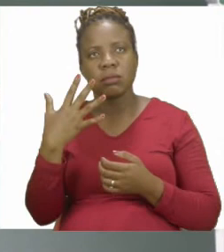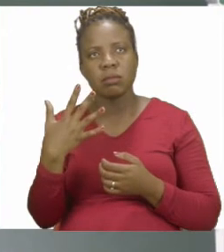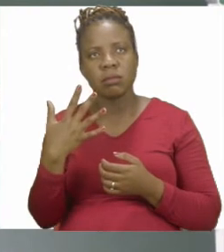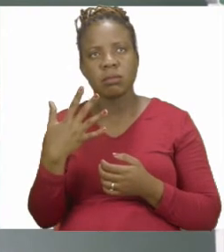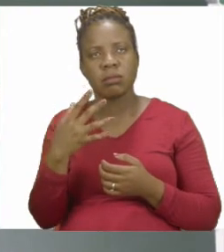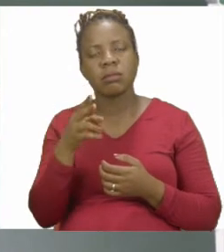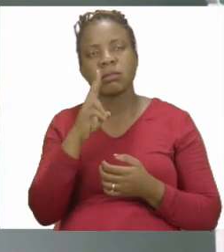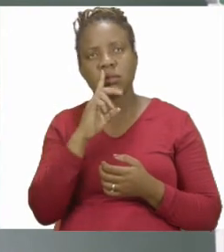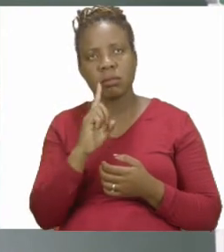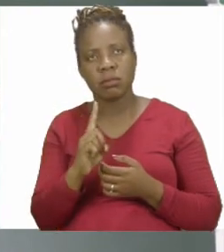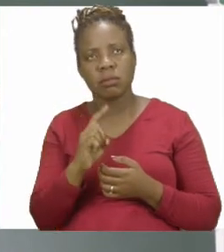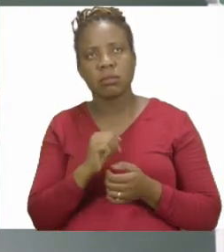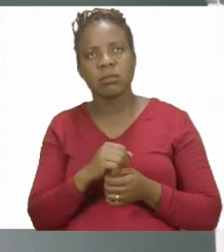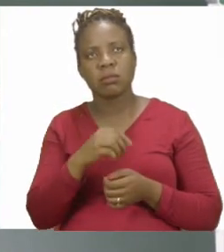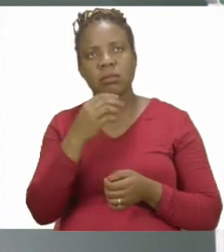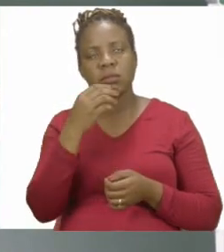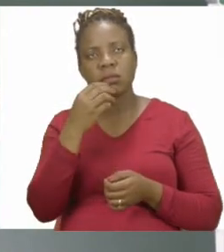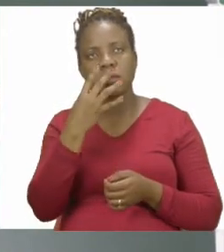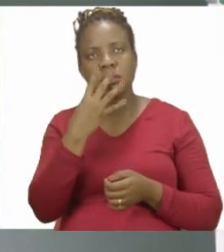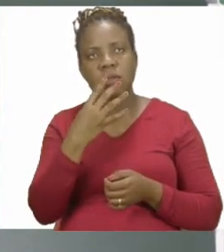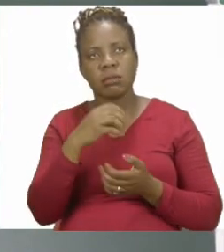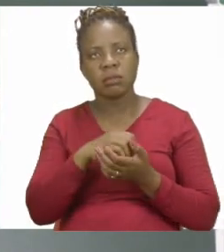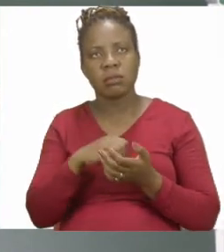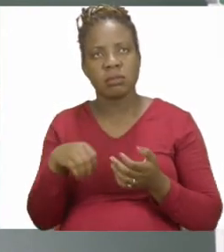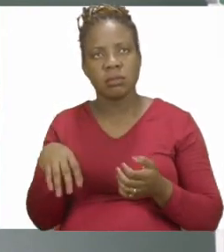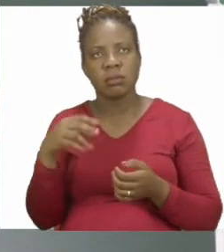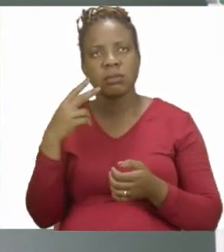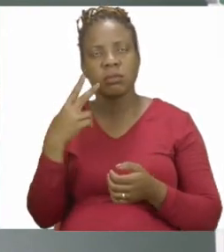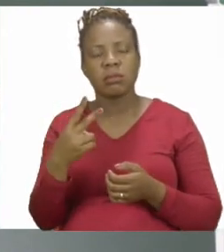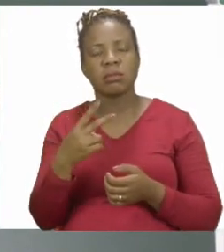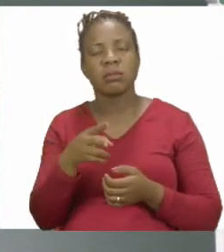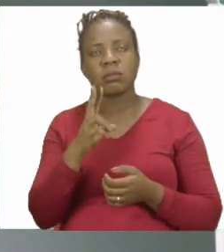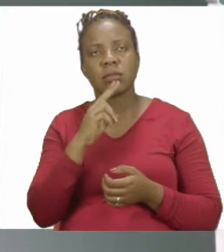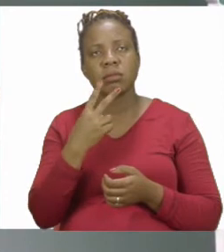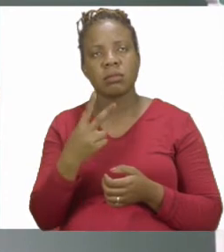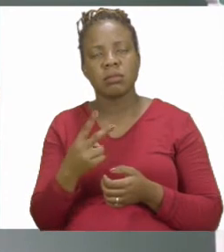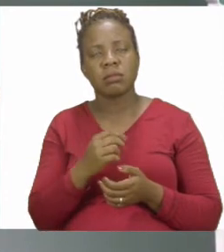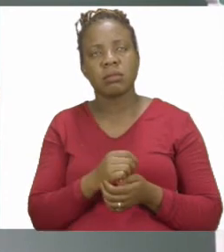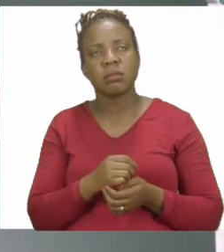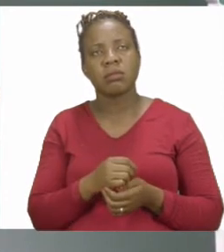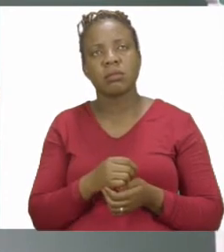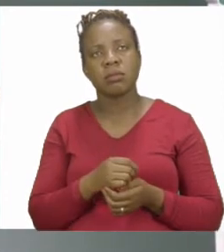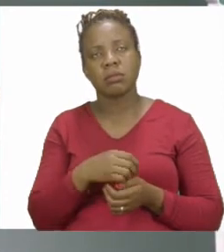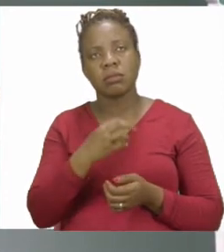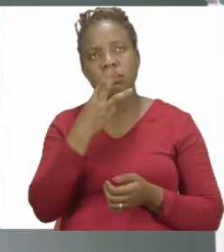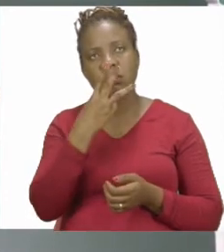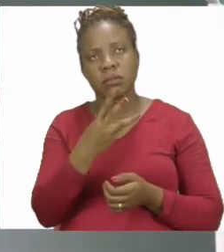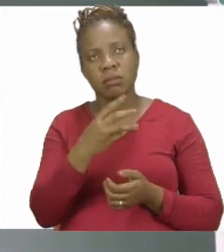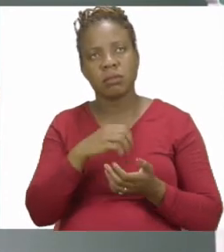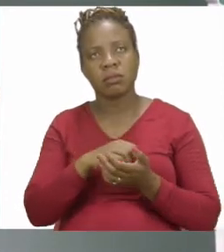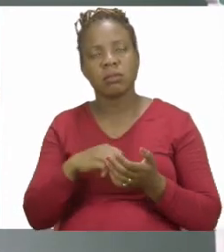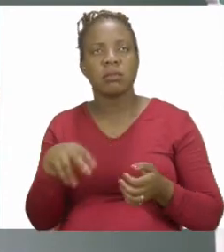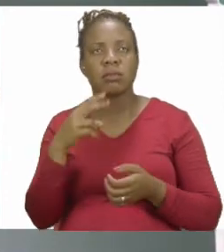equals 1, 4 minus 2 equals 2, and 3 minus 2 equals